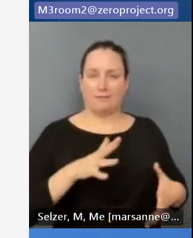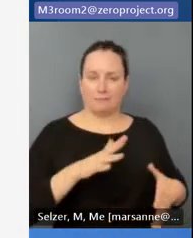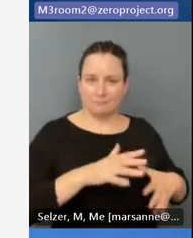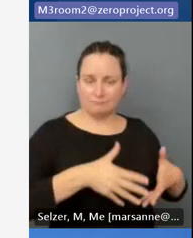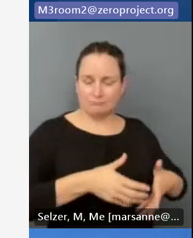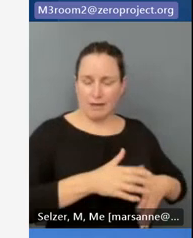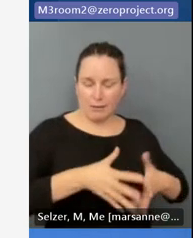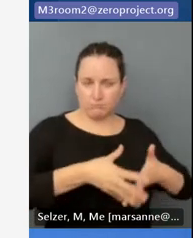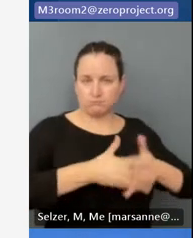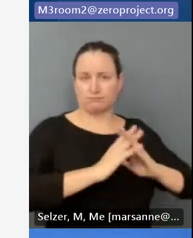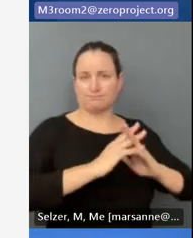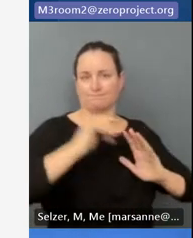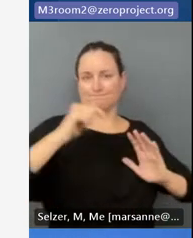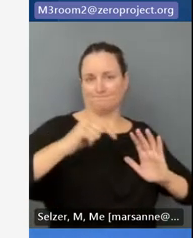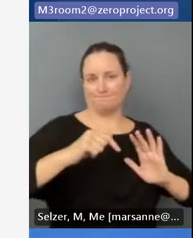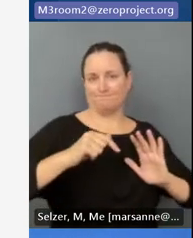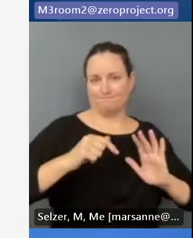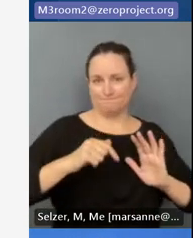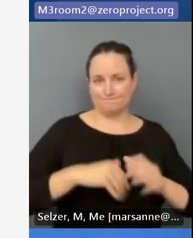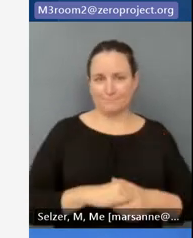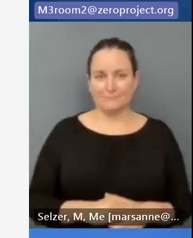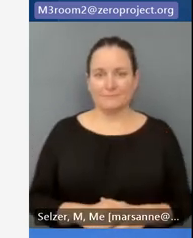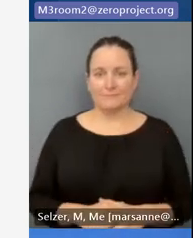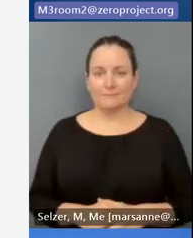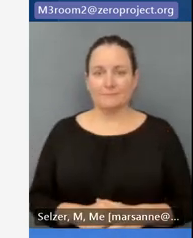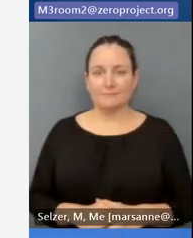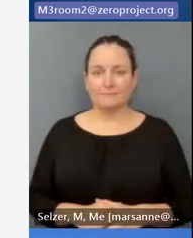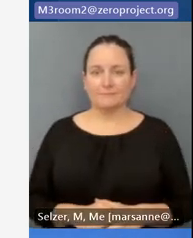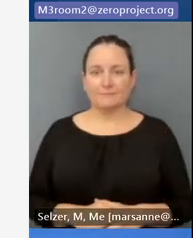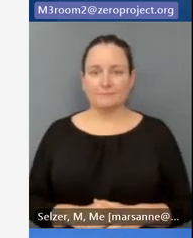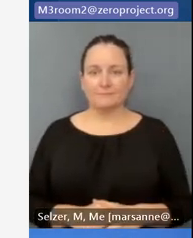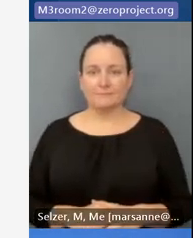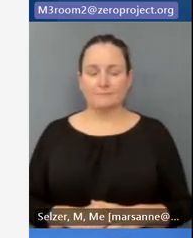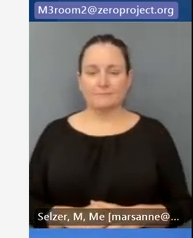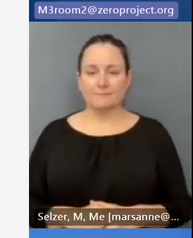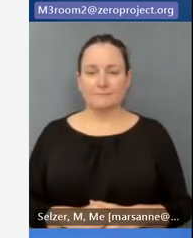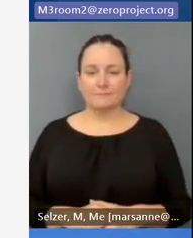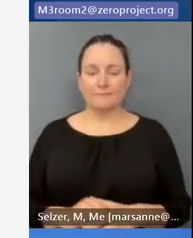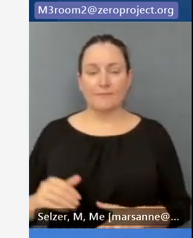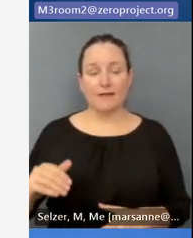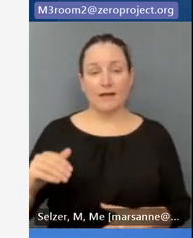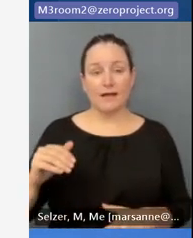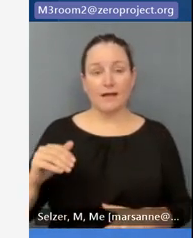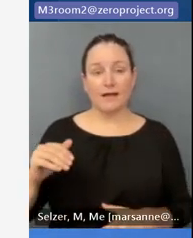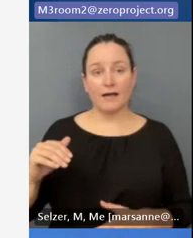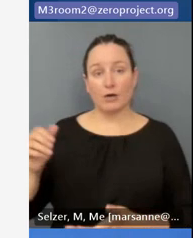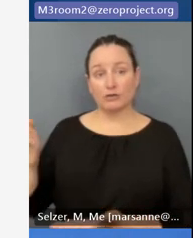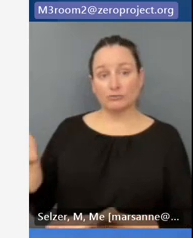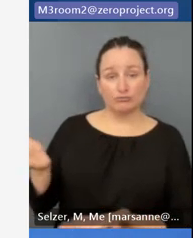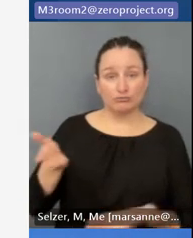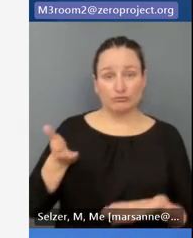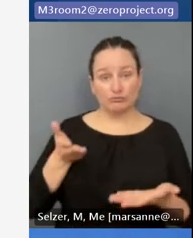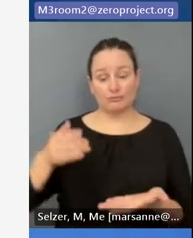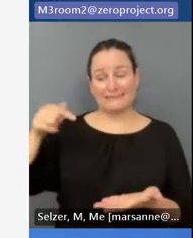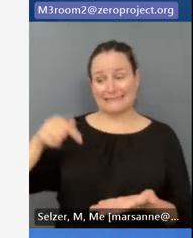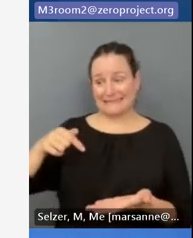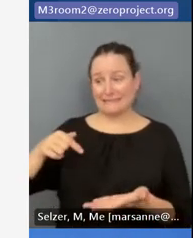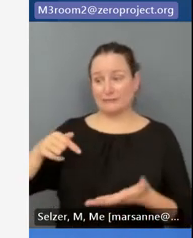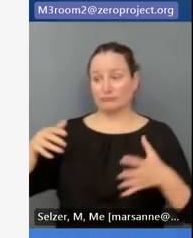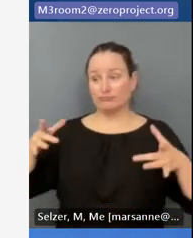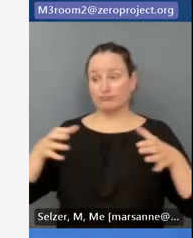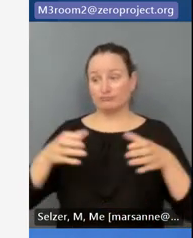Our goal is to promote the development of an inclusive society and inclusion of persons with disabilities in full social life. This is our